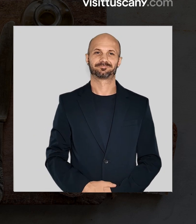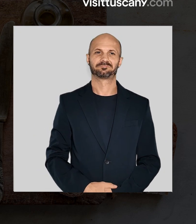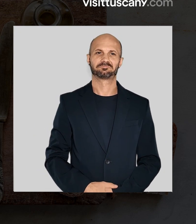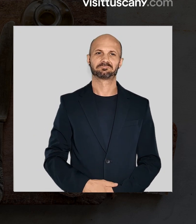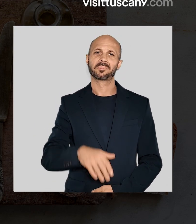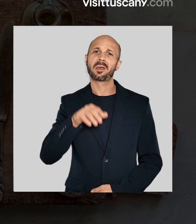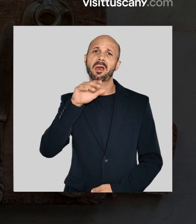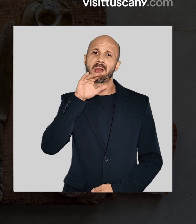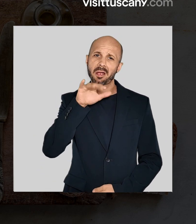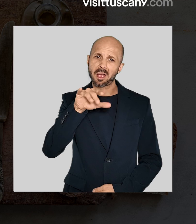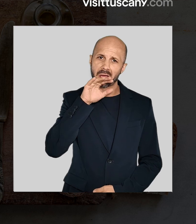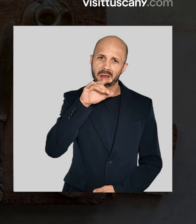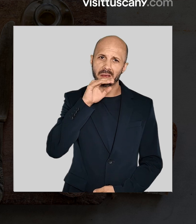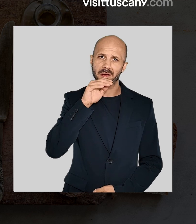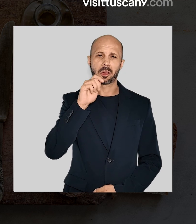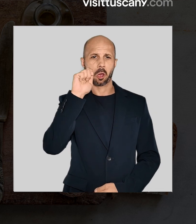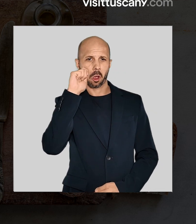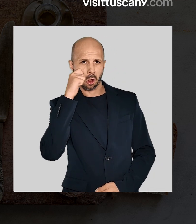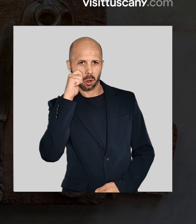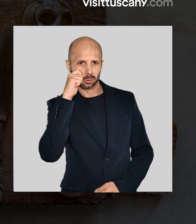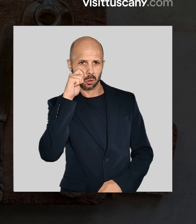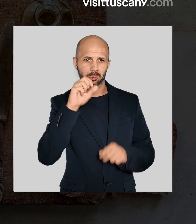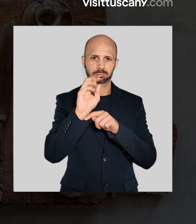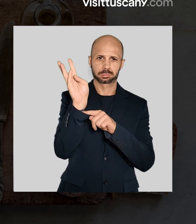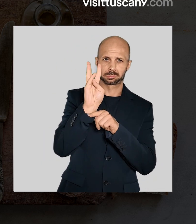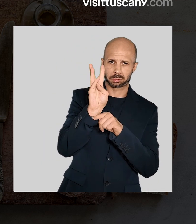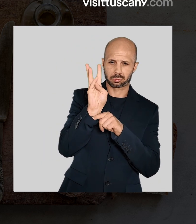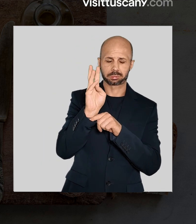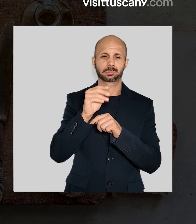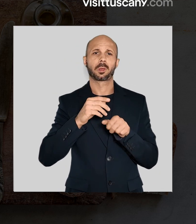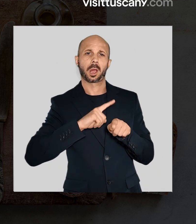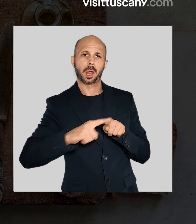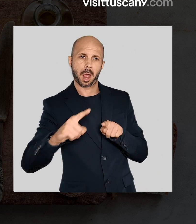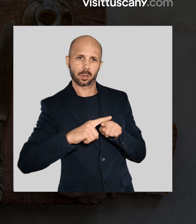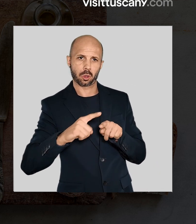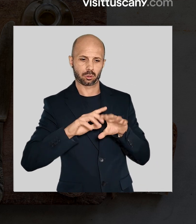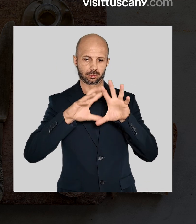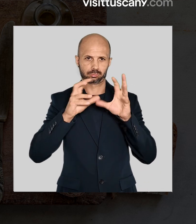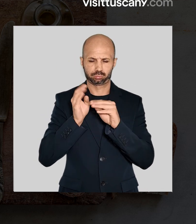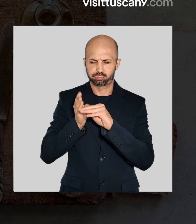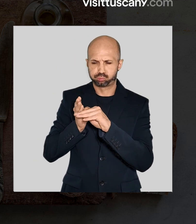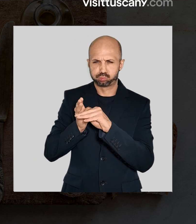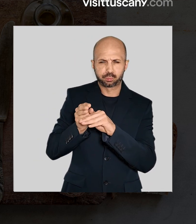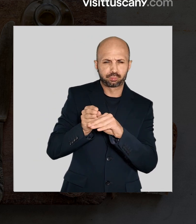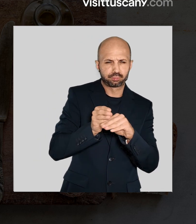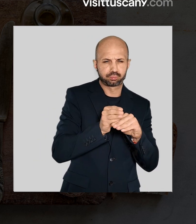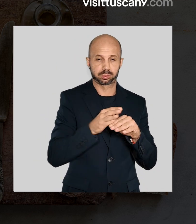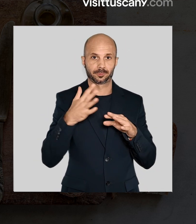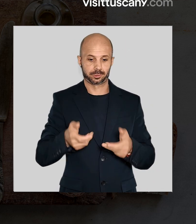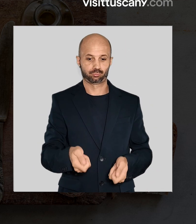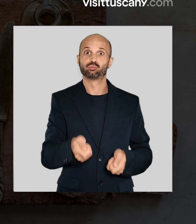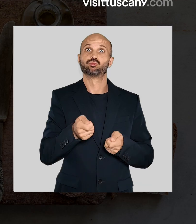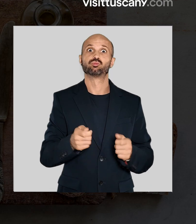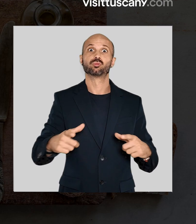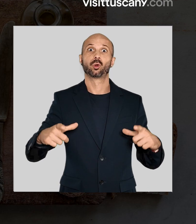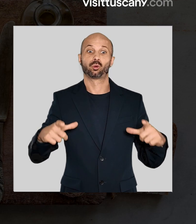Cover the bottom of a medium-sized saucepan with olive oil. Add the minced vegetables and a pinch of